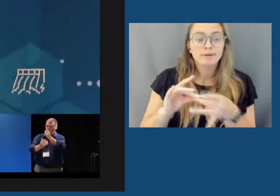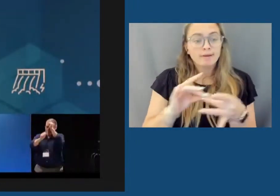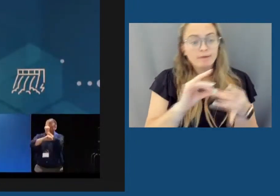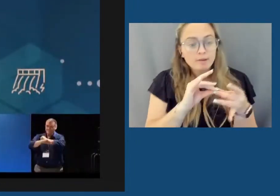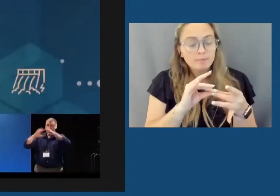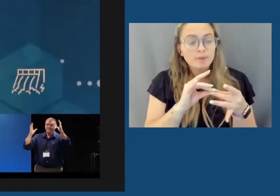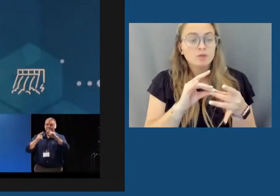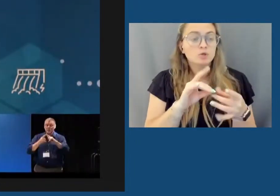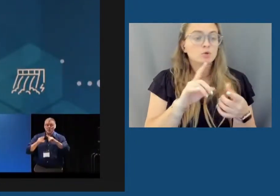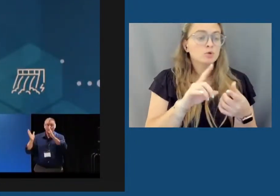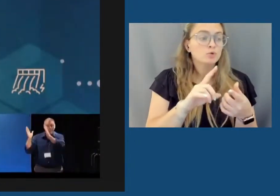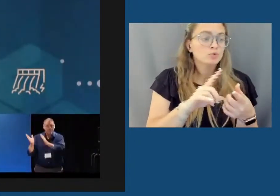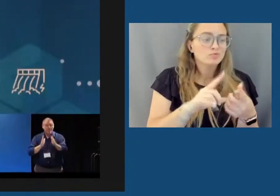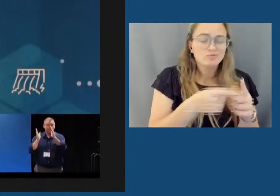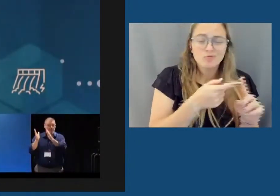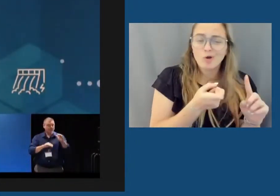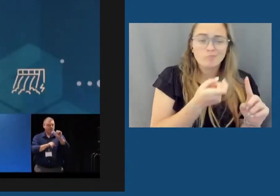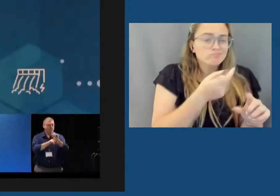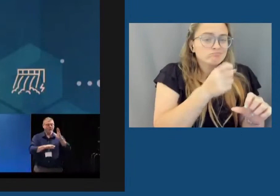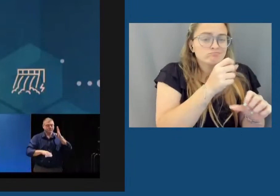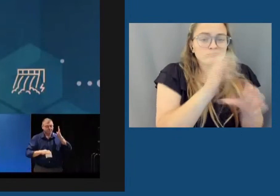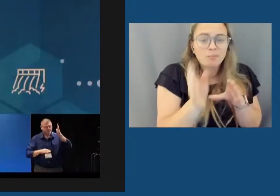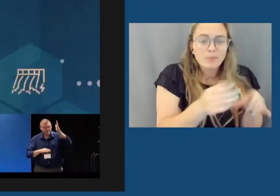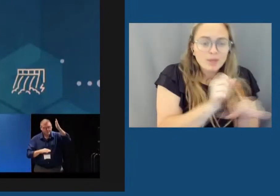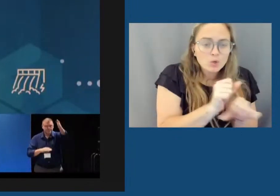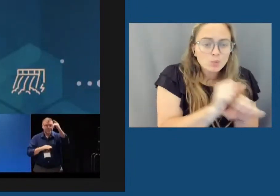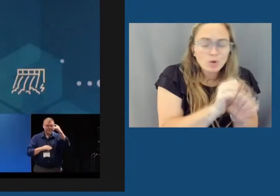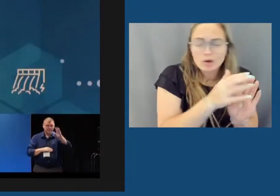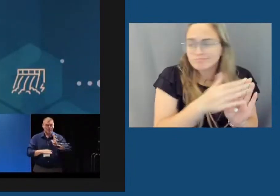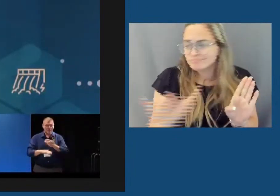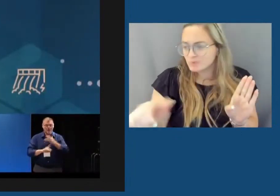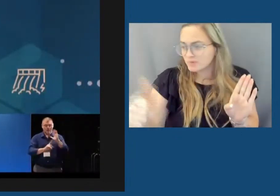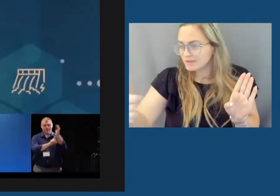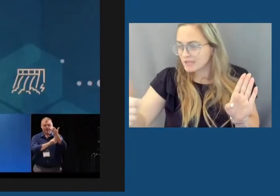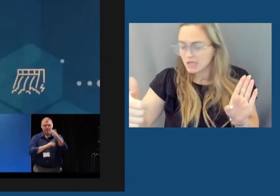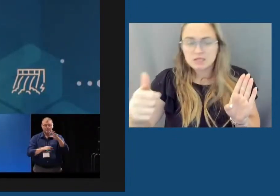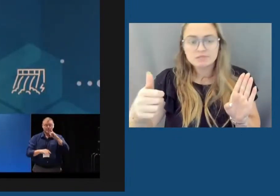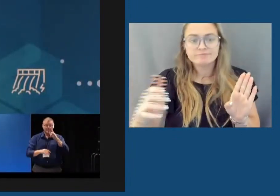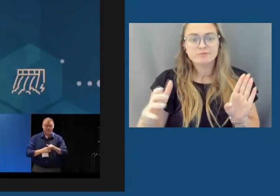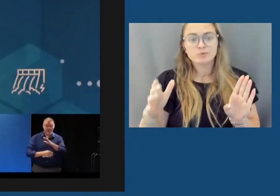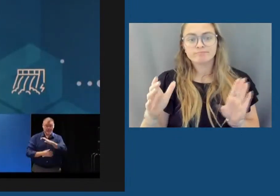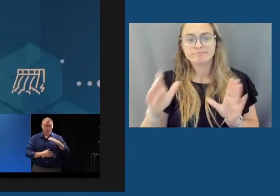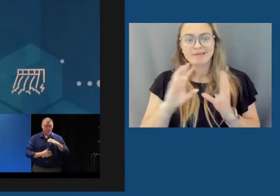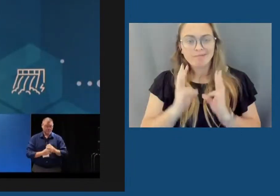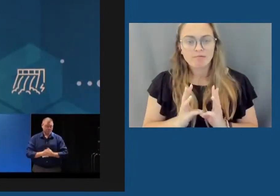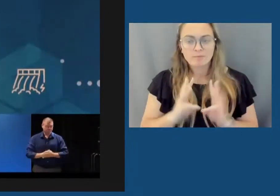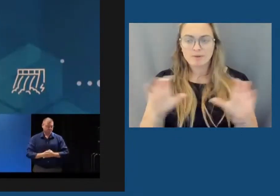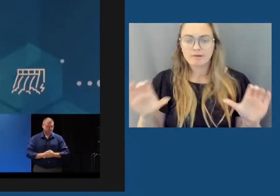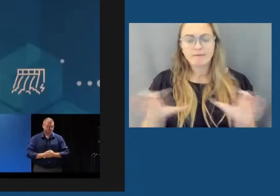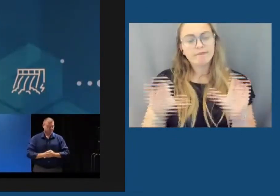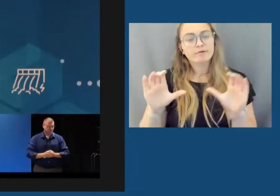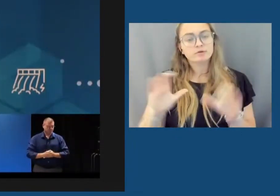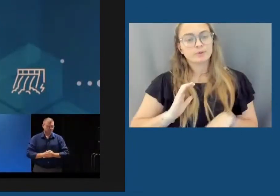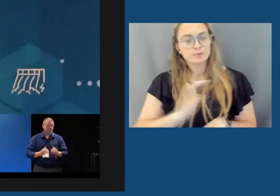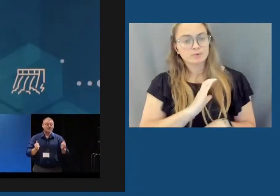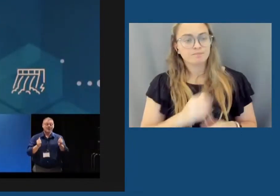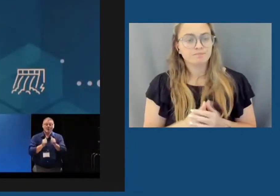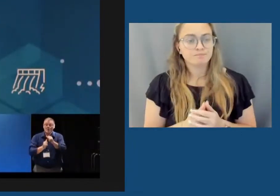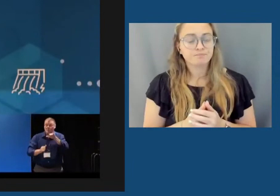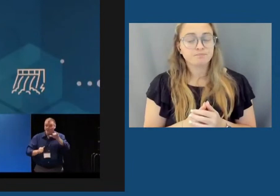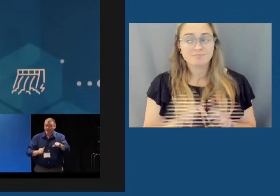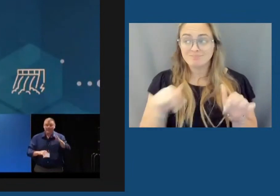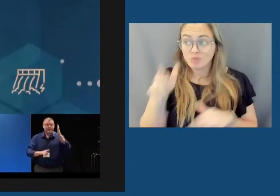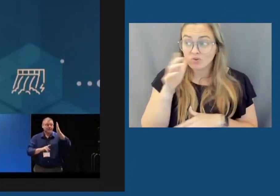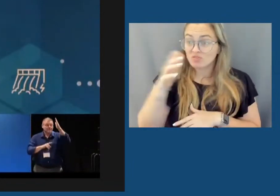our planning work, even beyond the planning work of our Climate Action Council. With that said, this Future